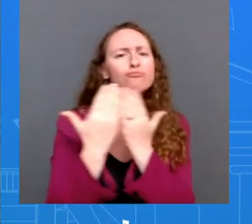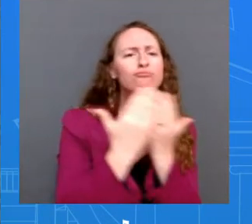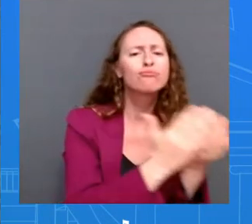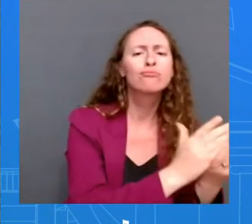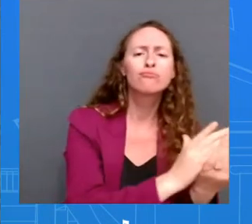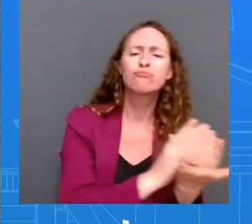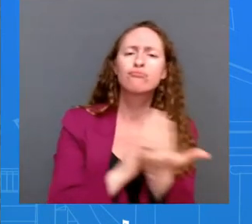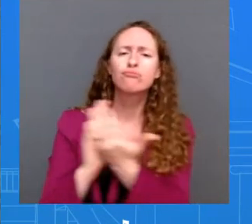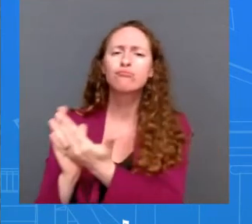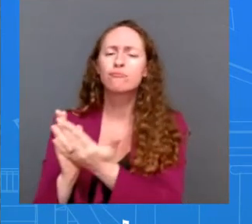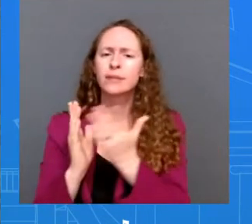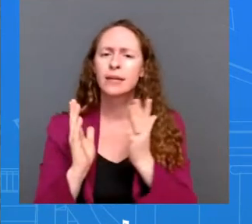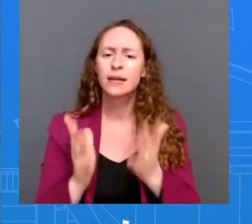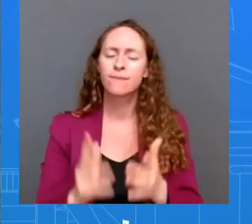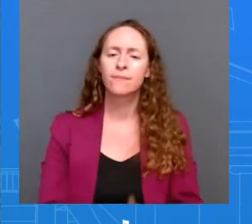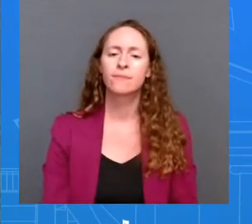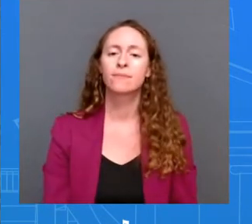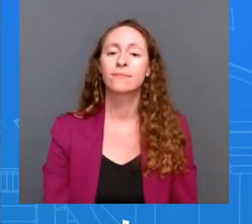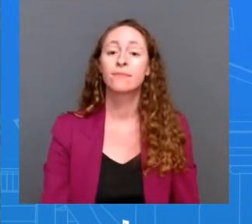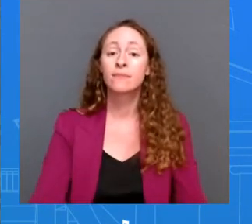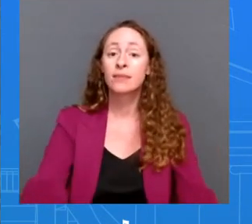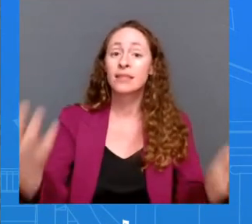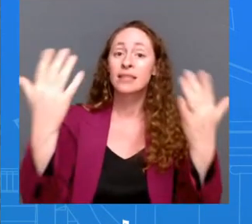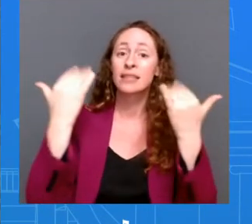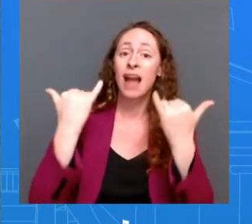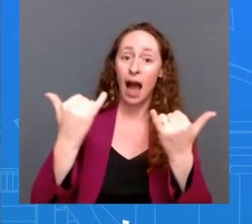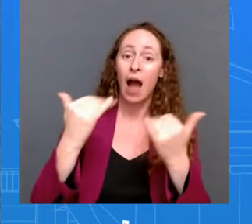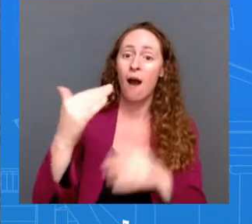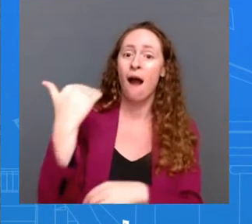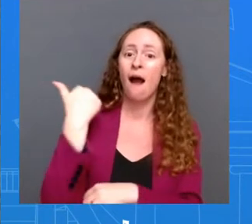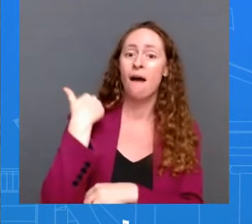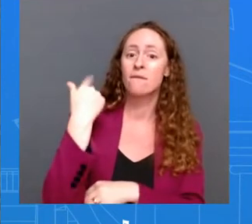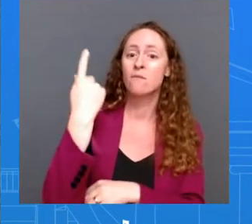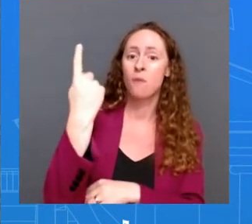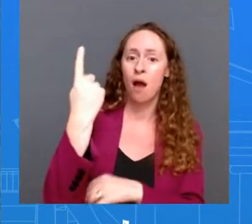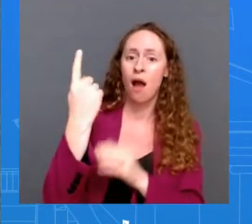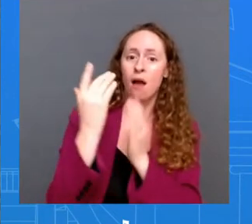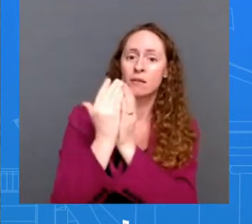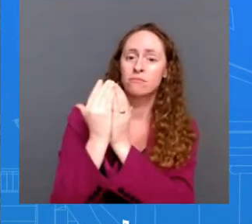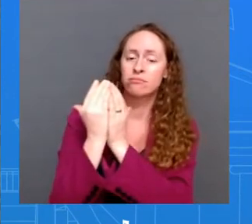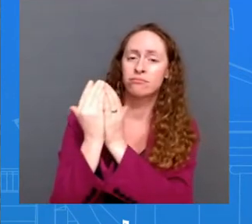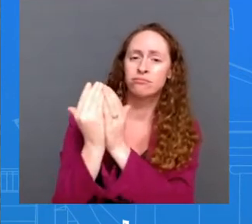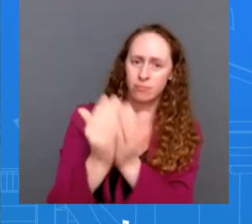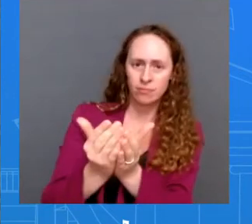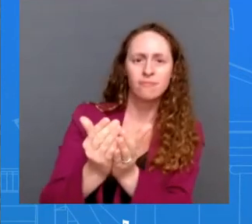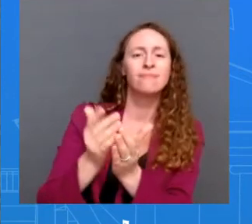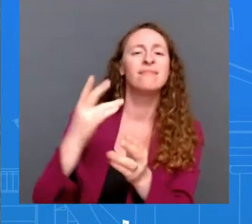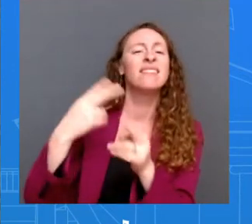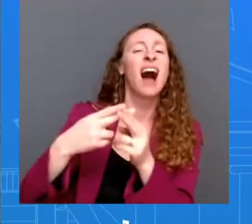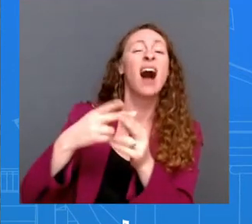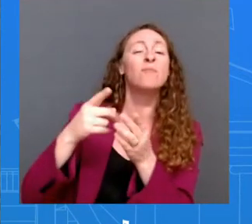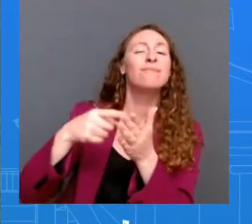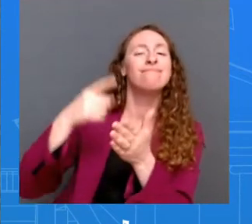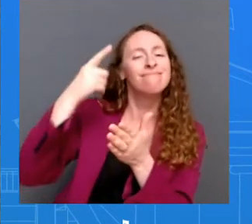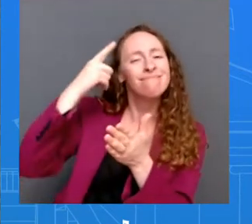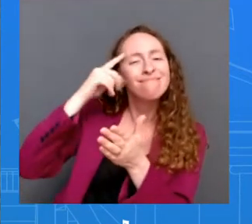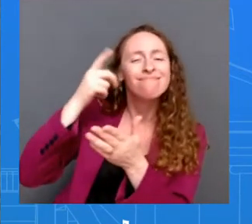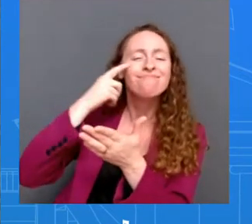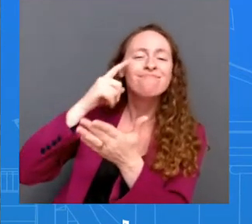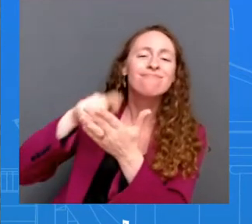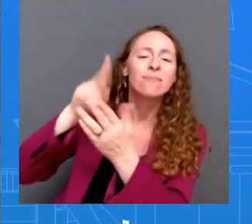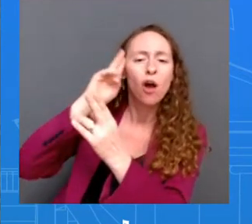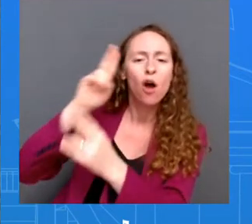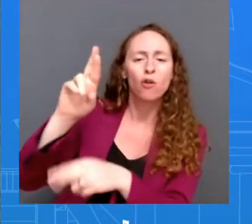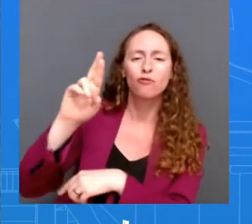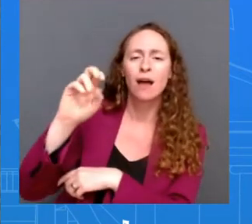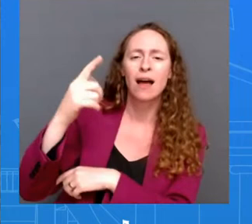will remain on station in the general area to monitor the situation. We will conduct standard air and